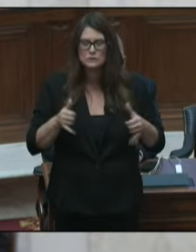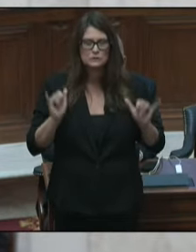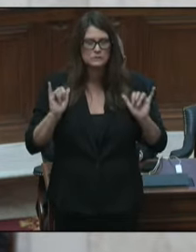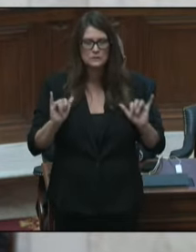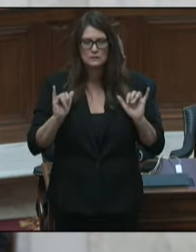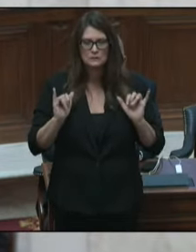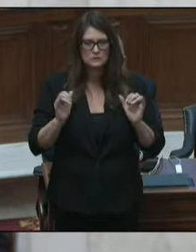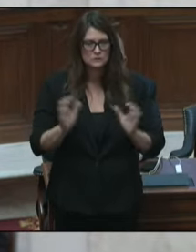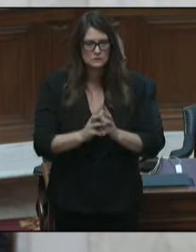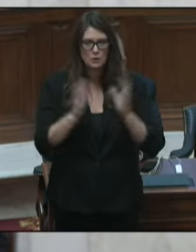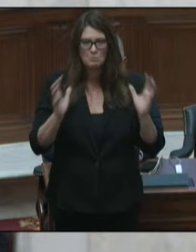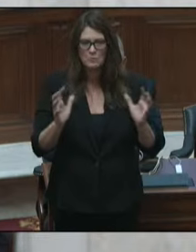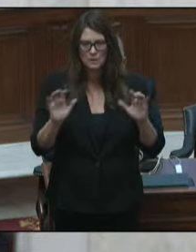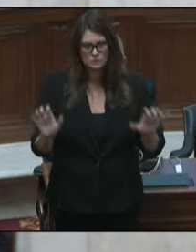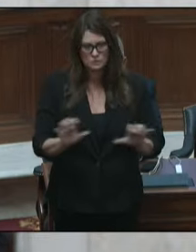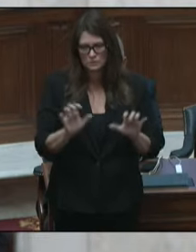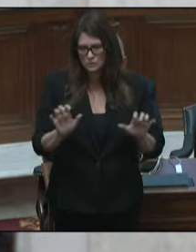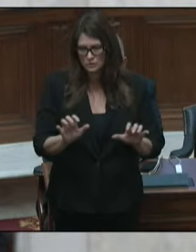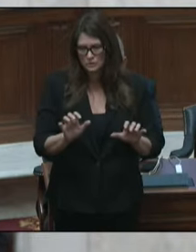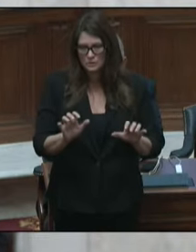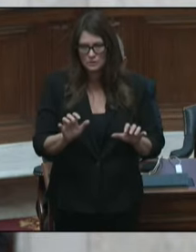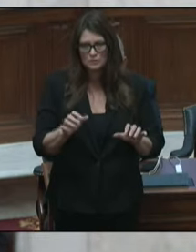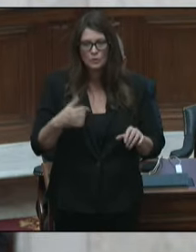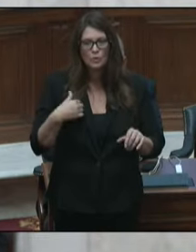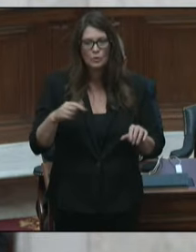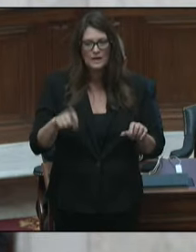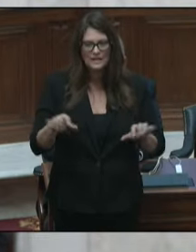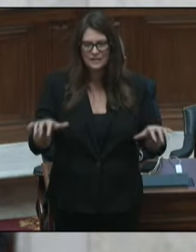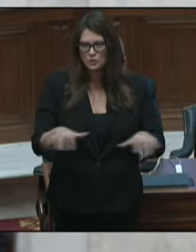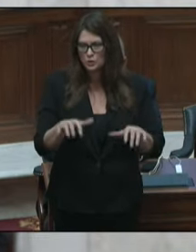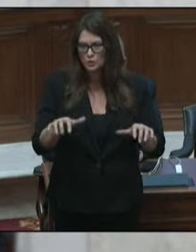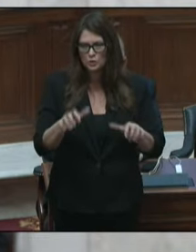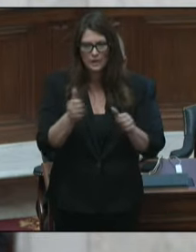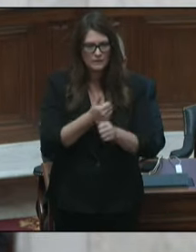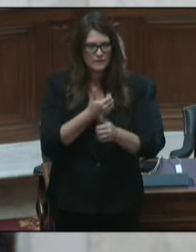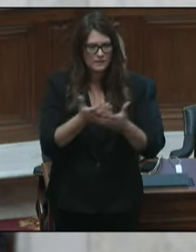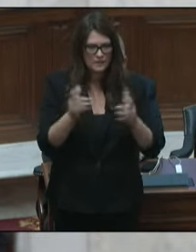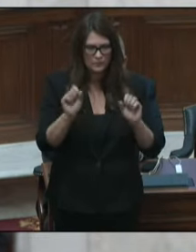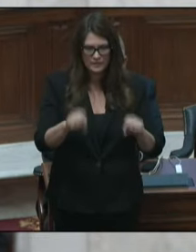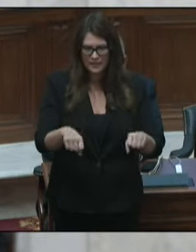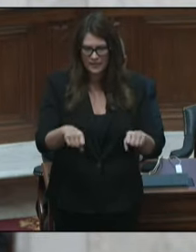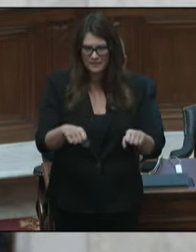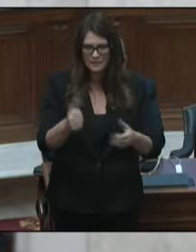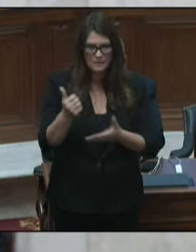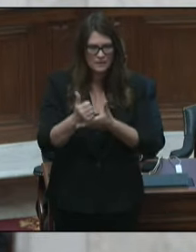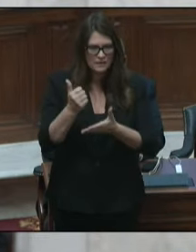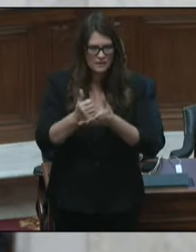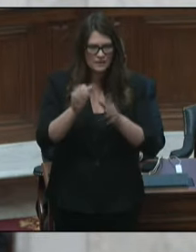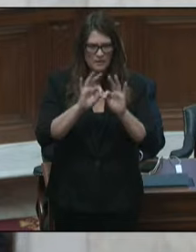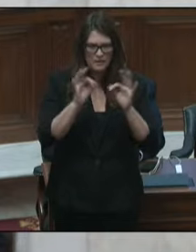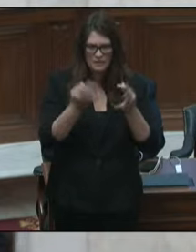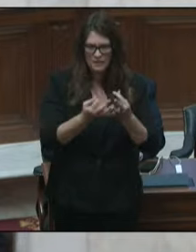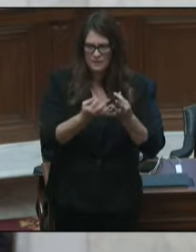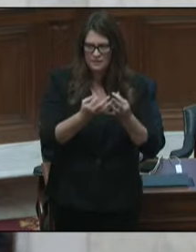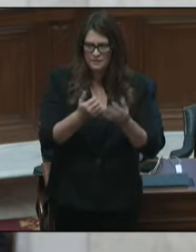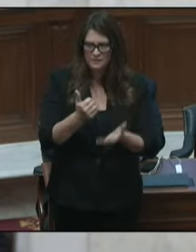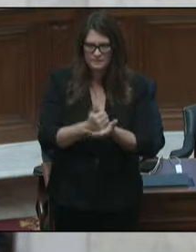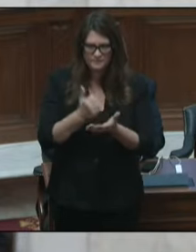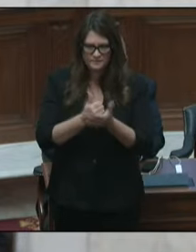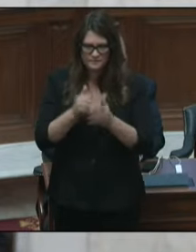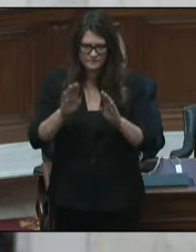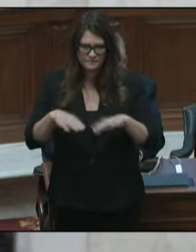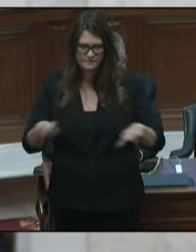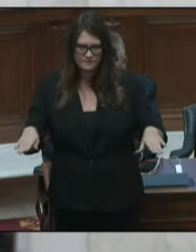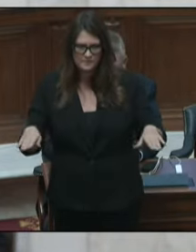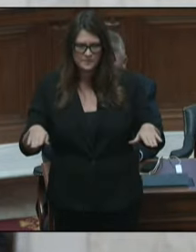do. At the end of the day, we need to do all we possibly can to help these families and help these